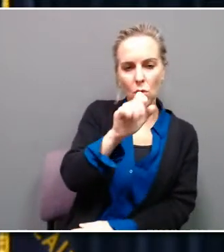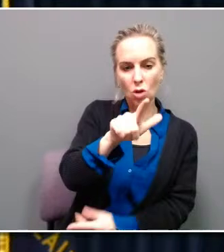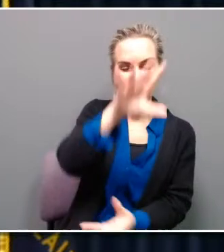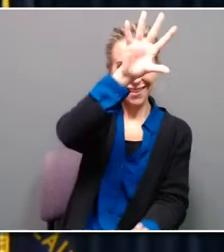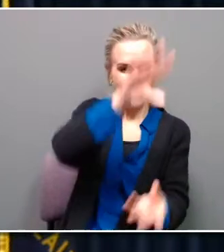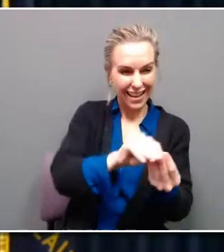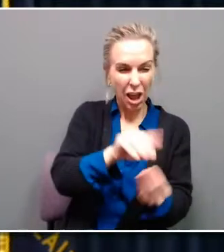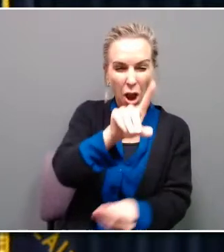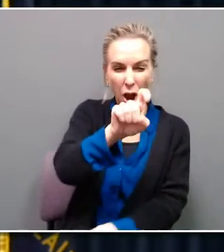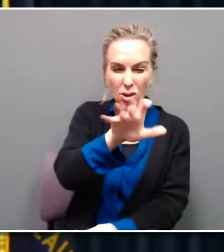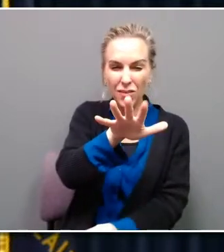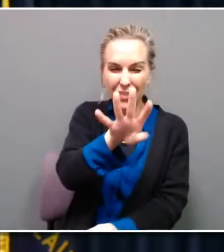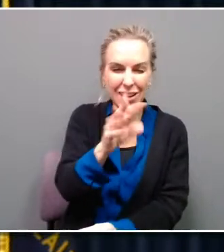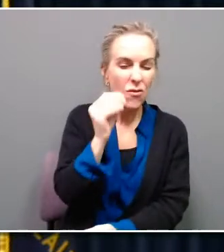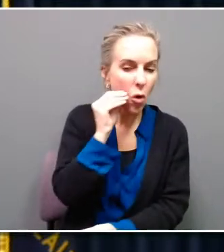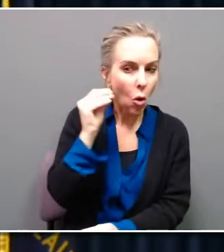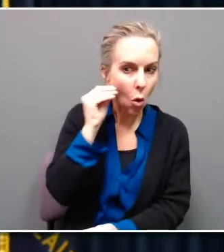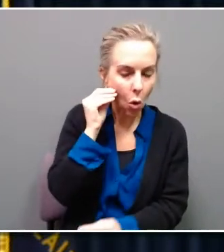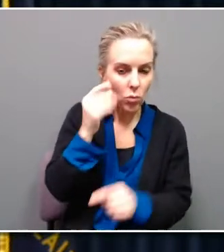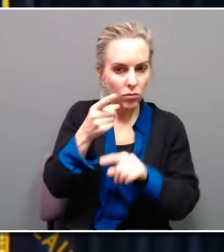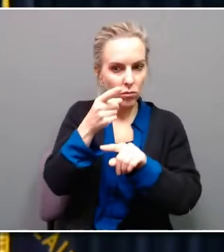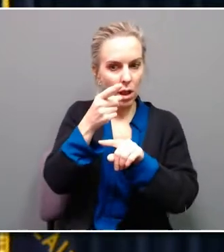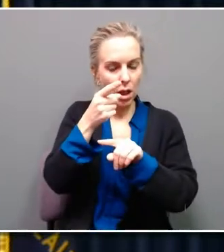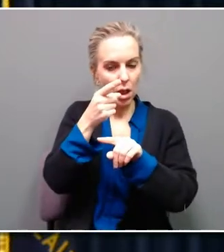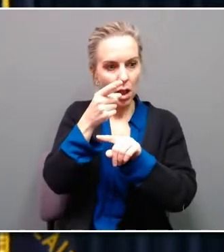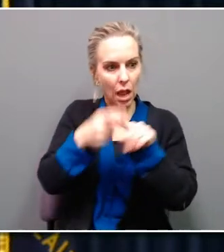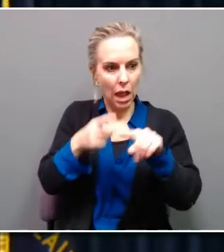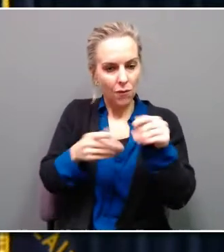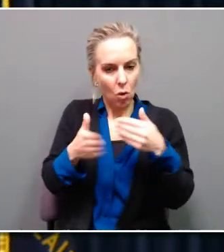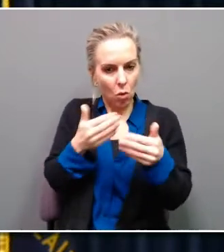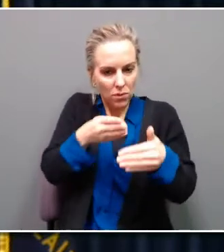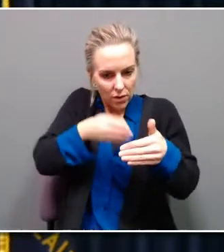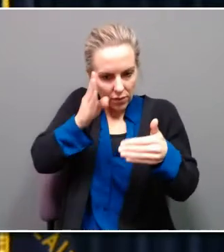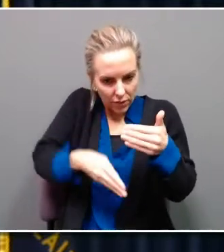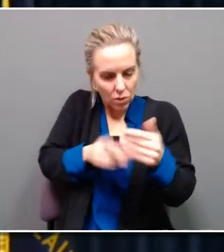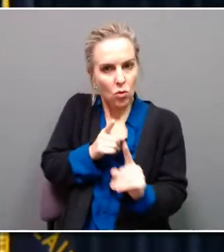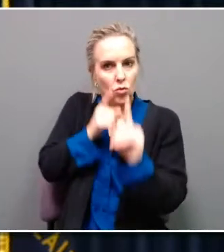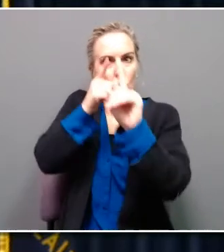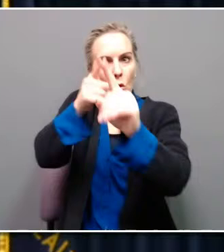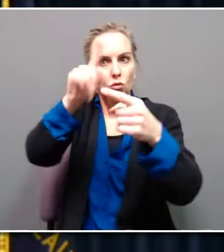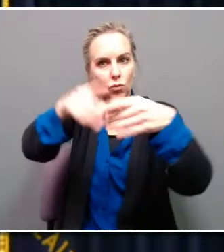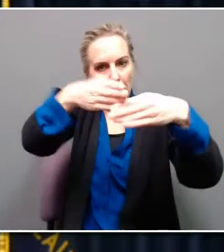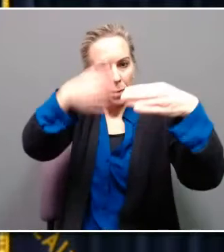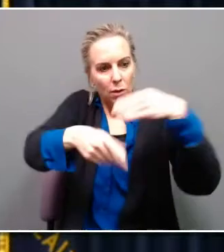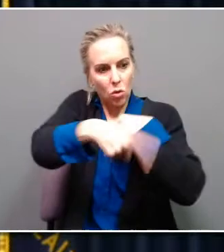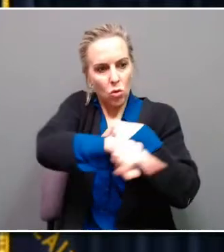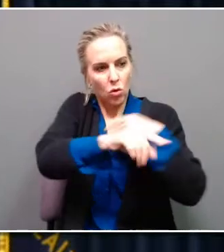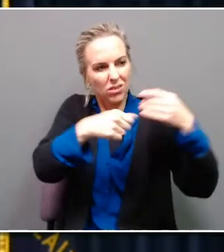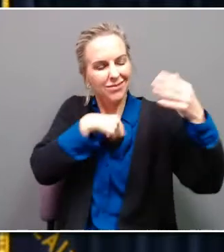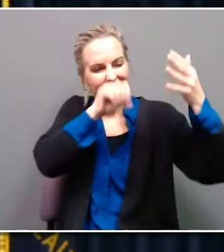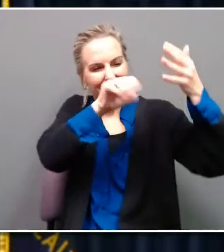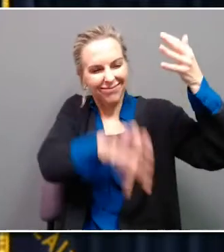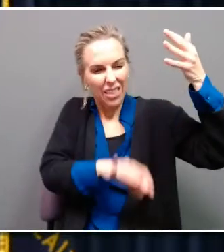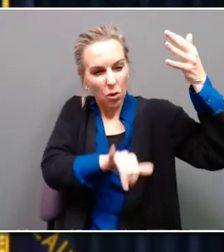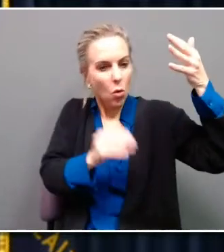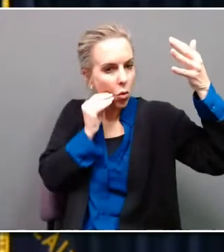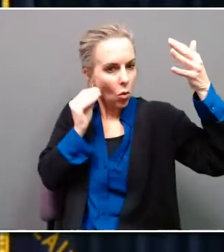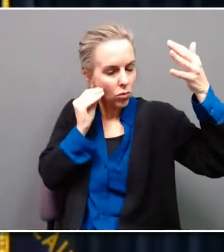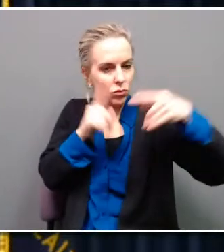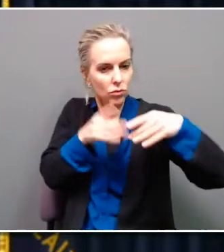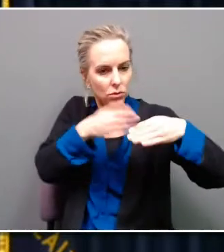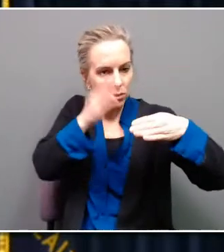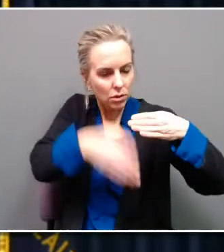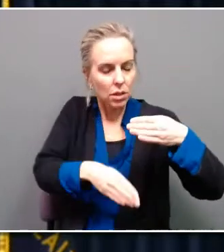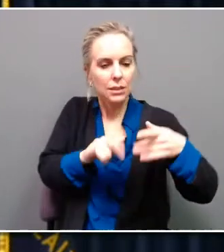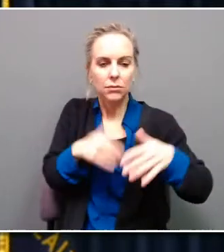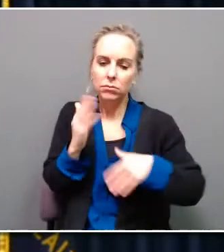154 homes, halfway to our goal of 300, and the work continues. The exciting part is the pace continues to